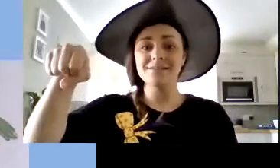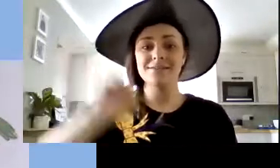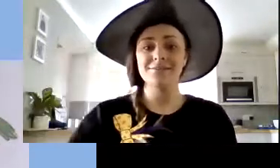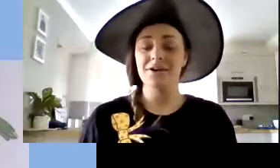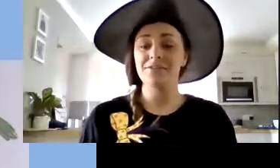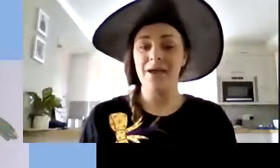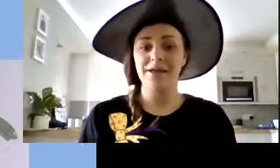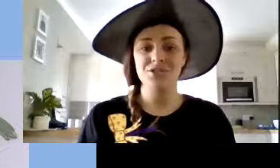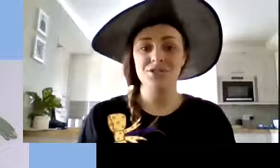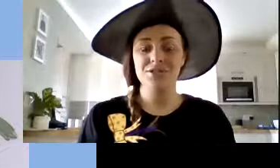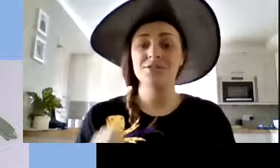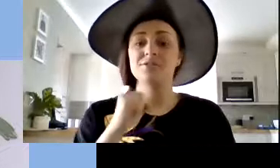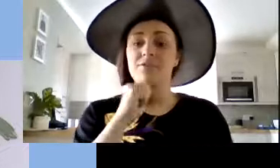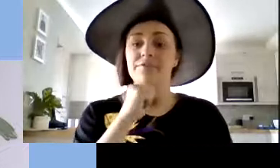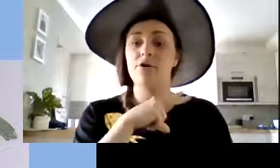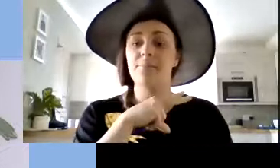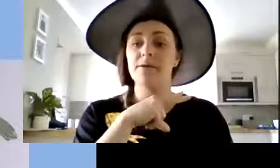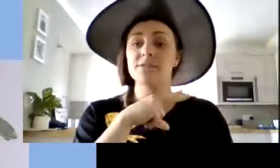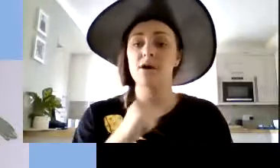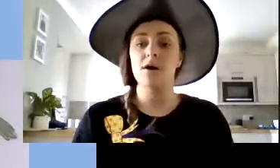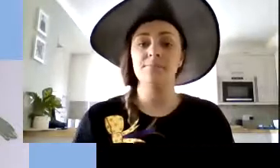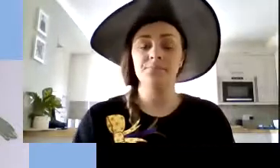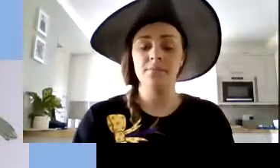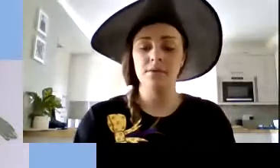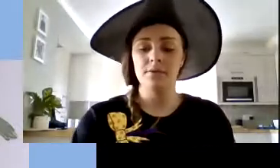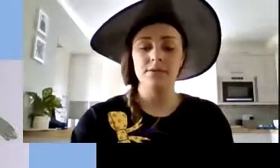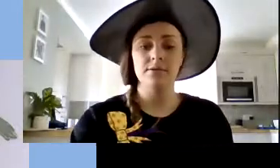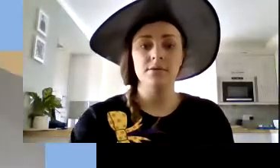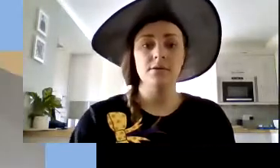"Yes," cried the witch. So the frog bounded on.